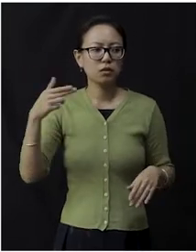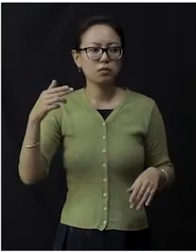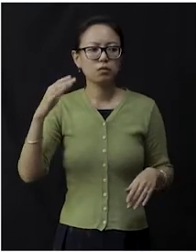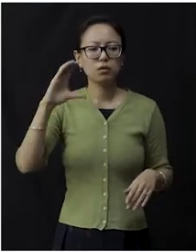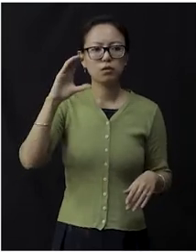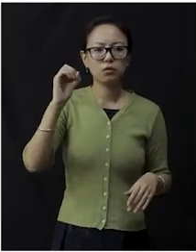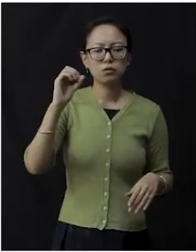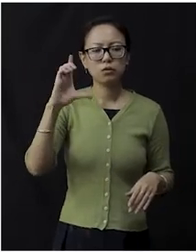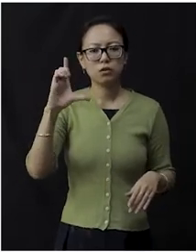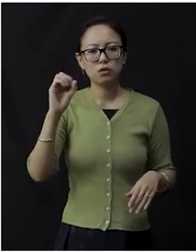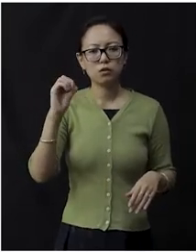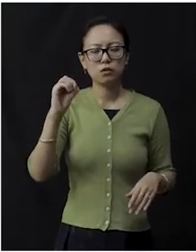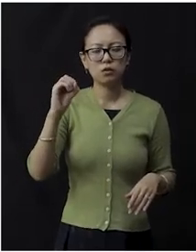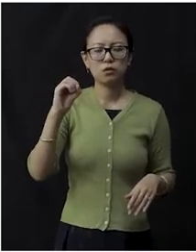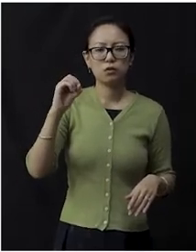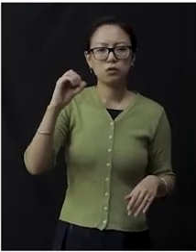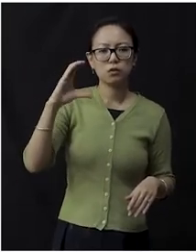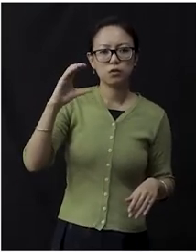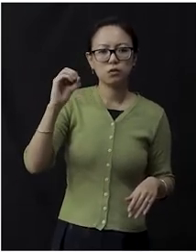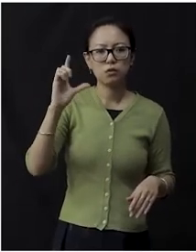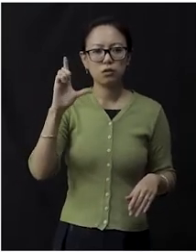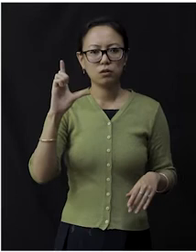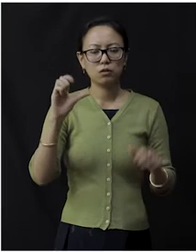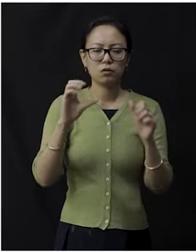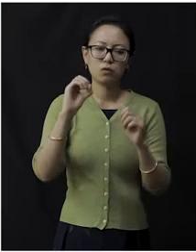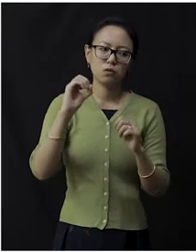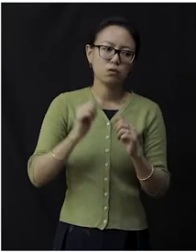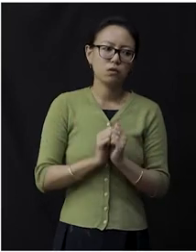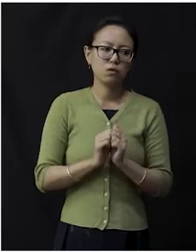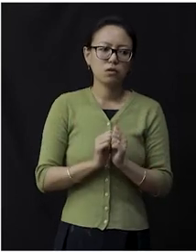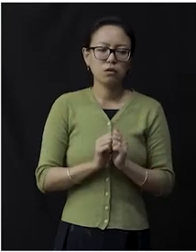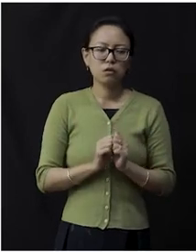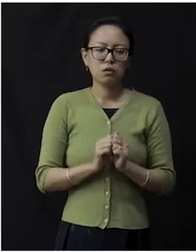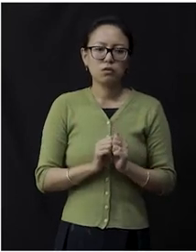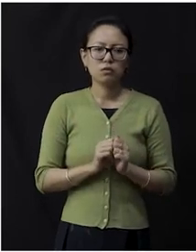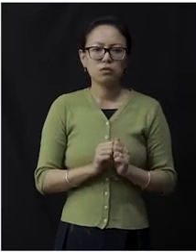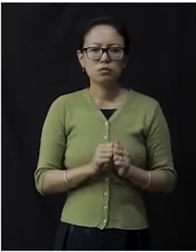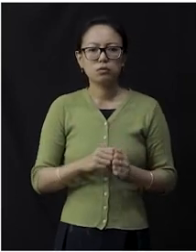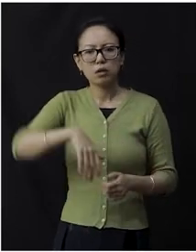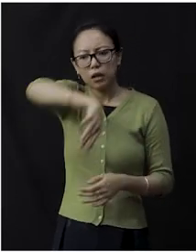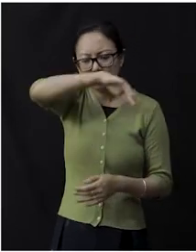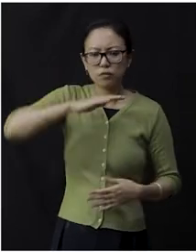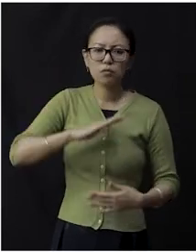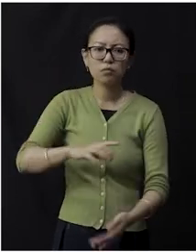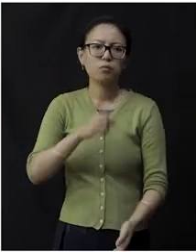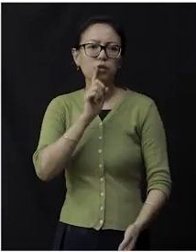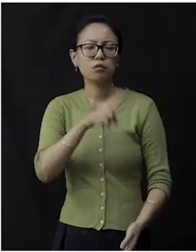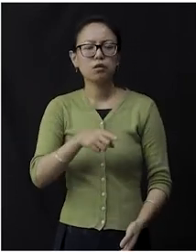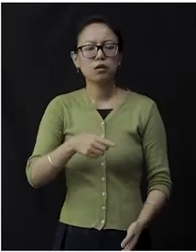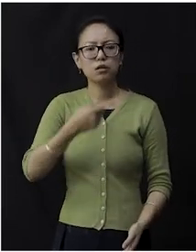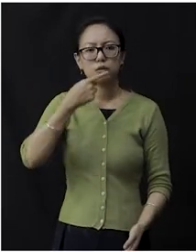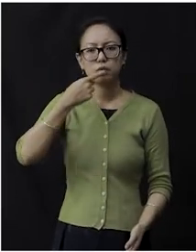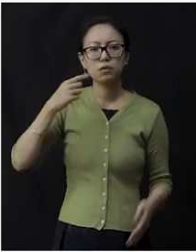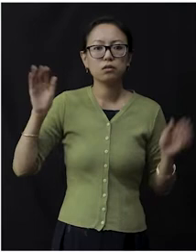to really ask, what does he eat for his dinner? So do you think the bird is going to respond,